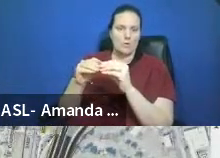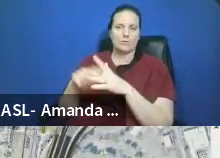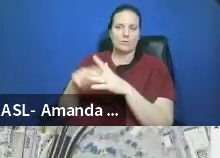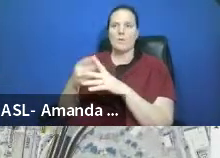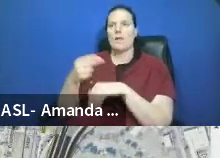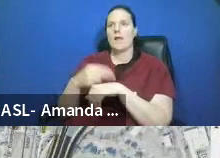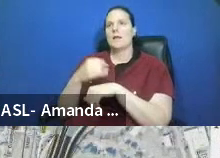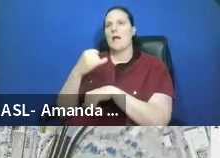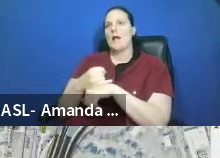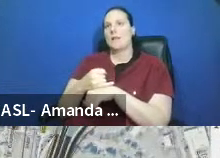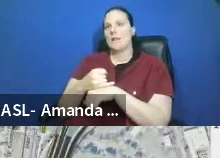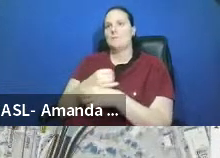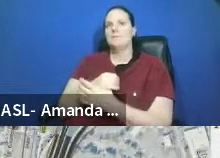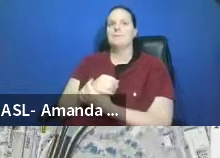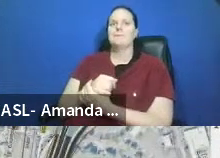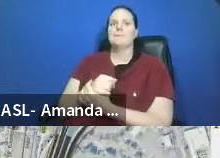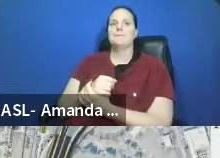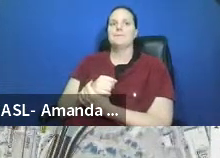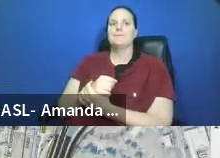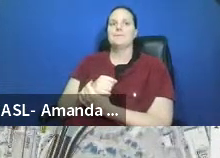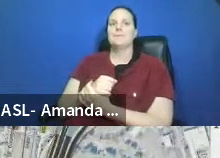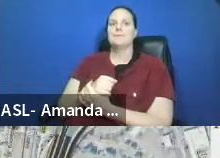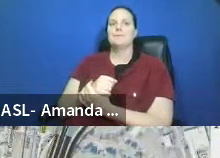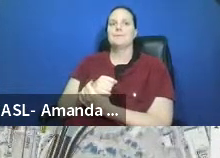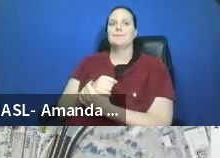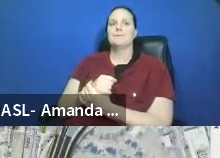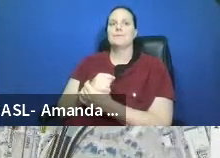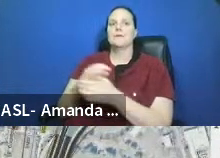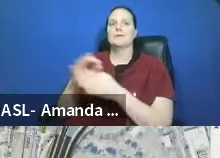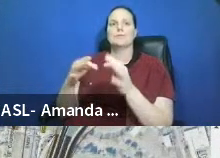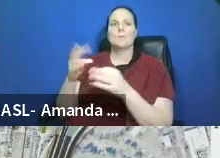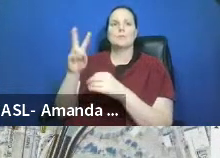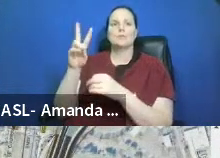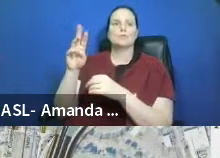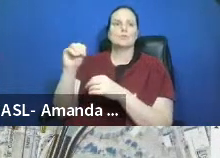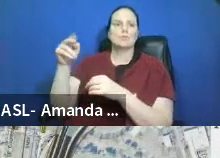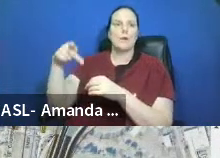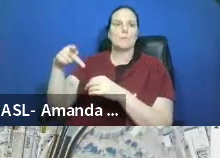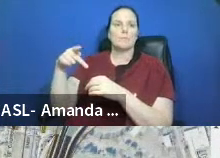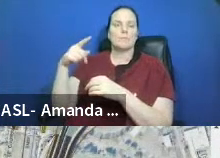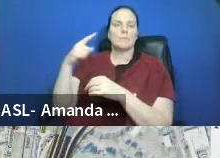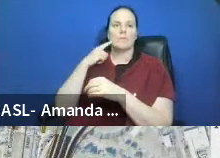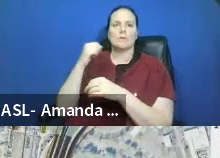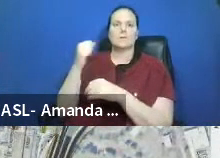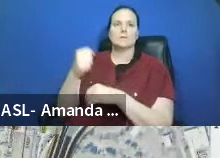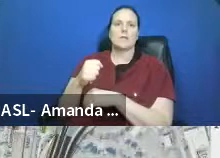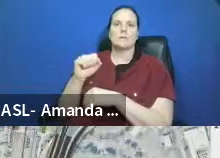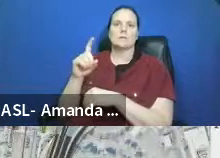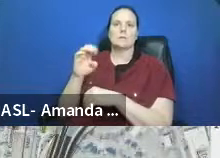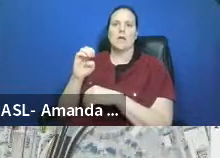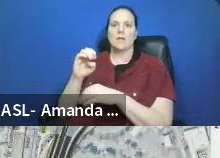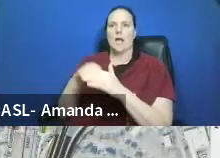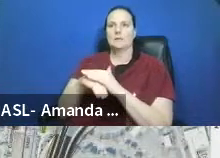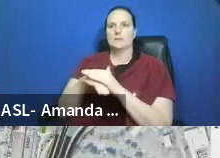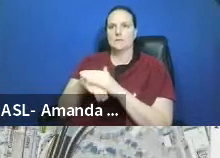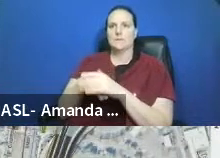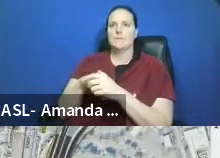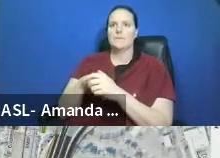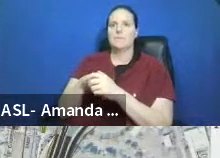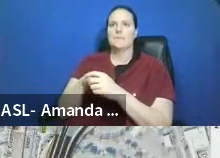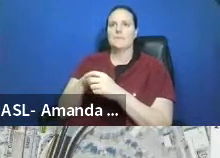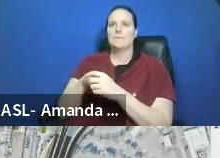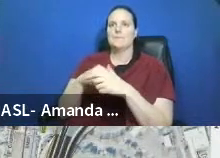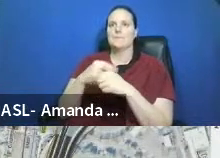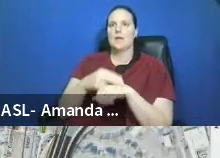Island. I described the 2 ramps for the south side of Hayden, access from the south to Hayden